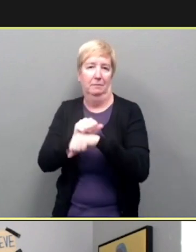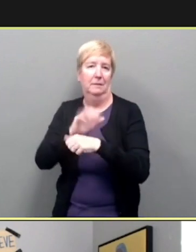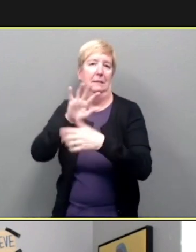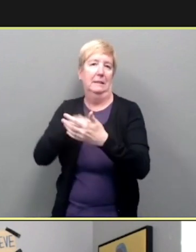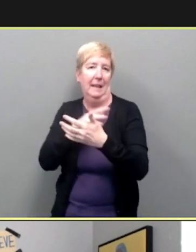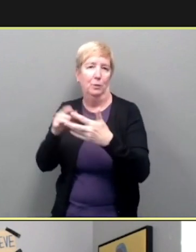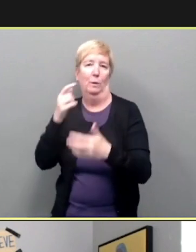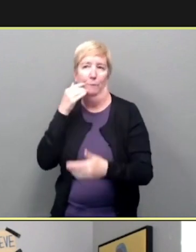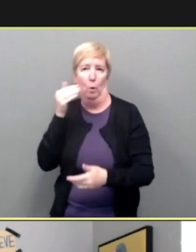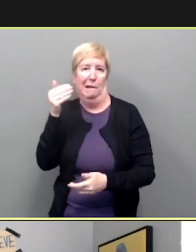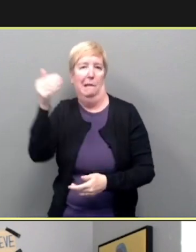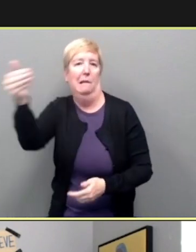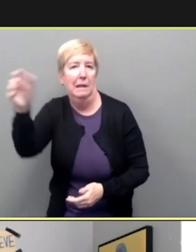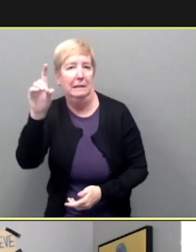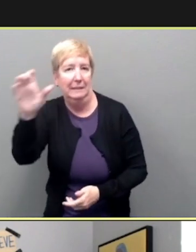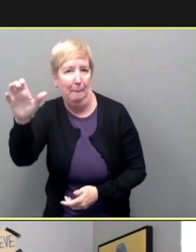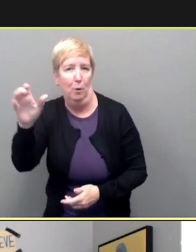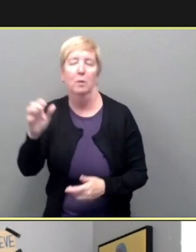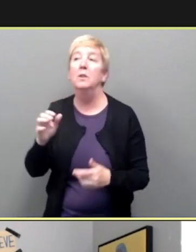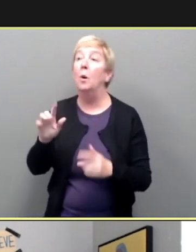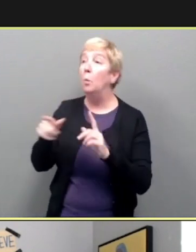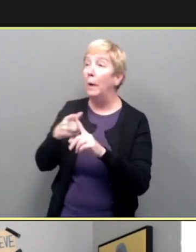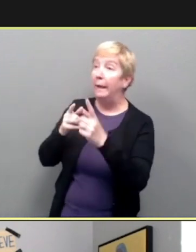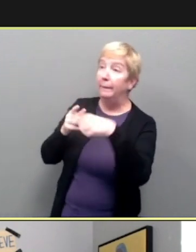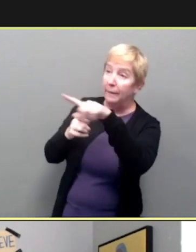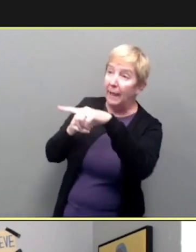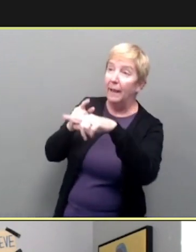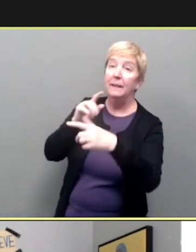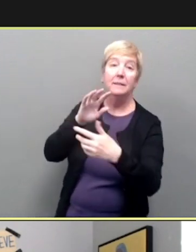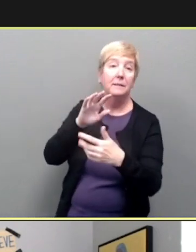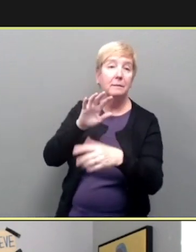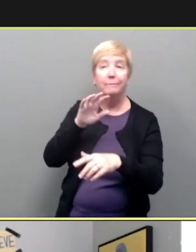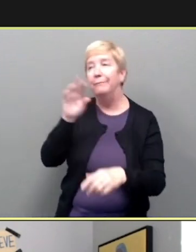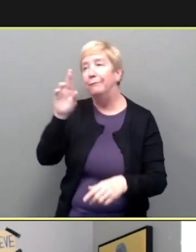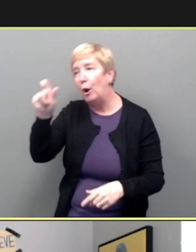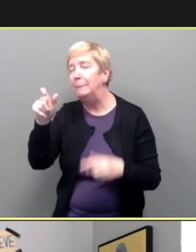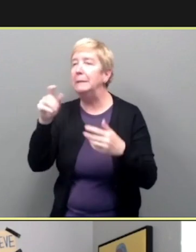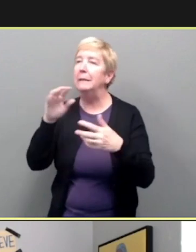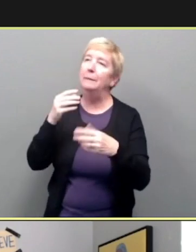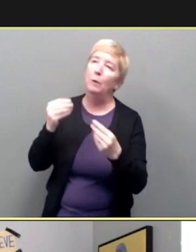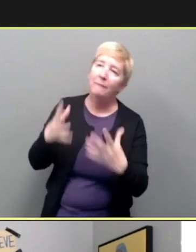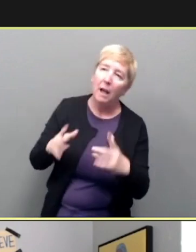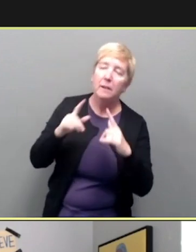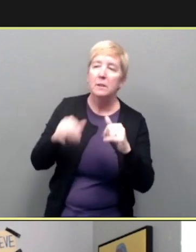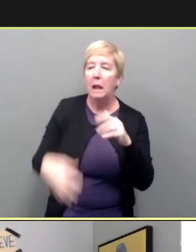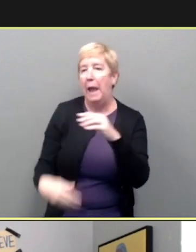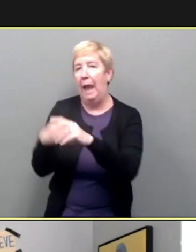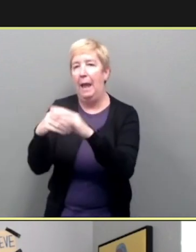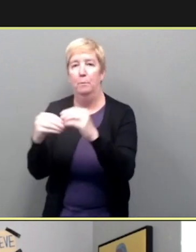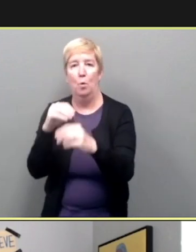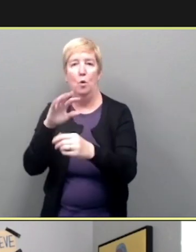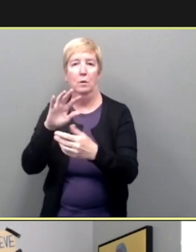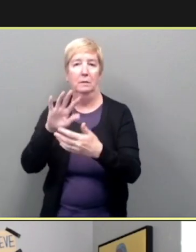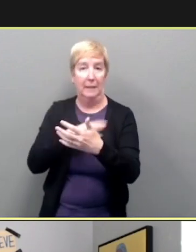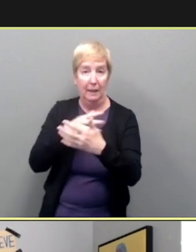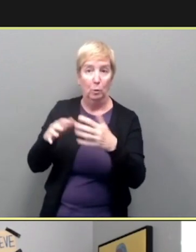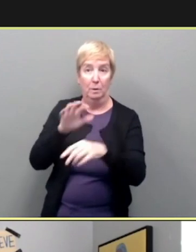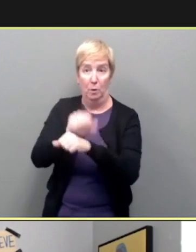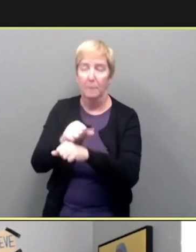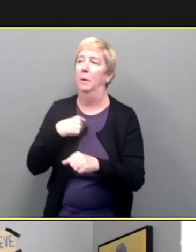to, as the providers put more on, you'll see more availability. Next slide.